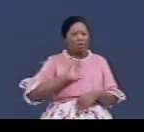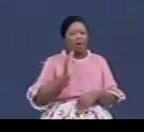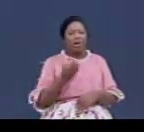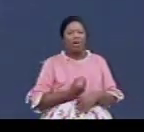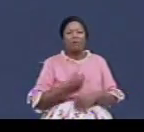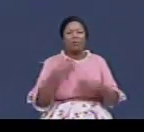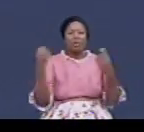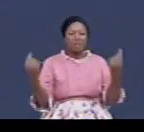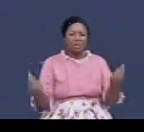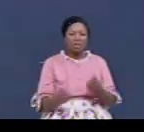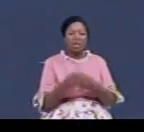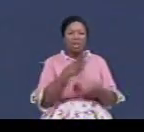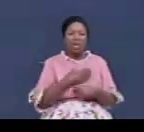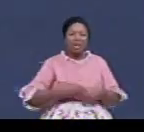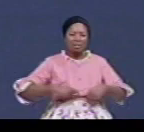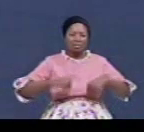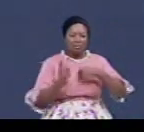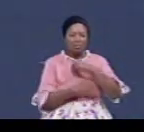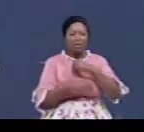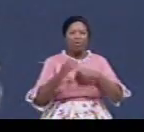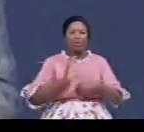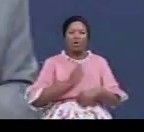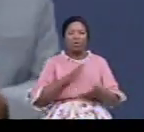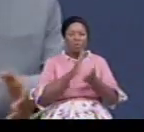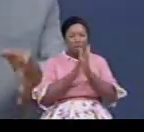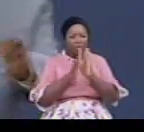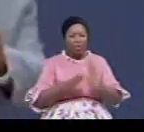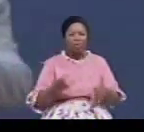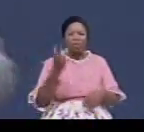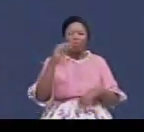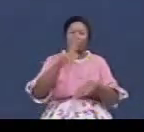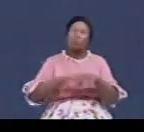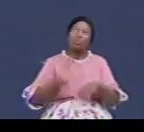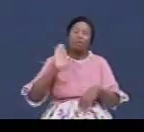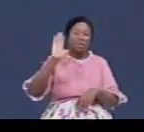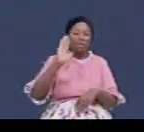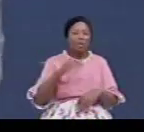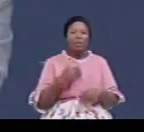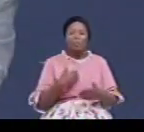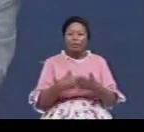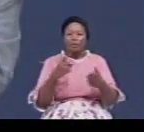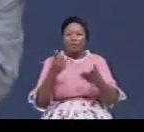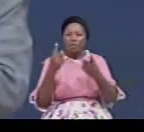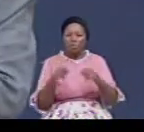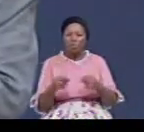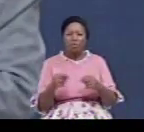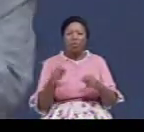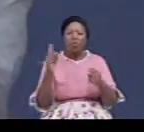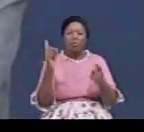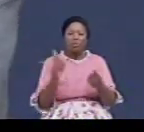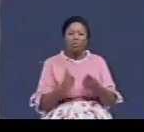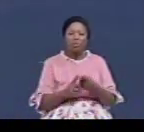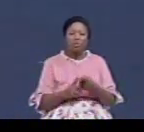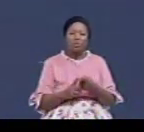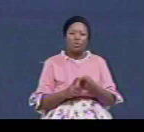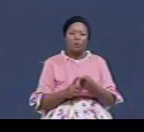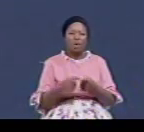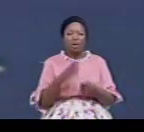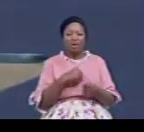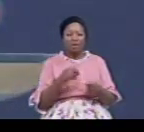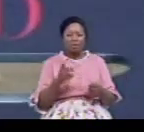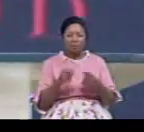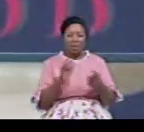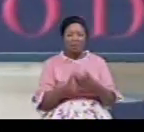the chastisement of our peace was upon him. Before you come to where the stripes were healed, look at verse